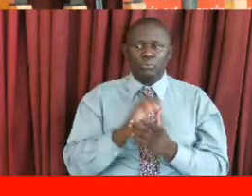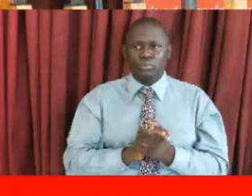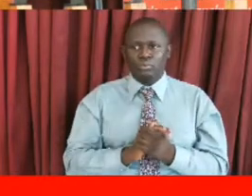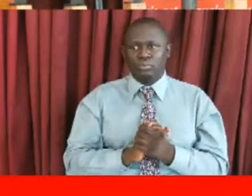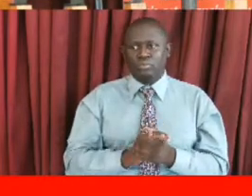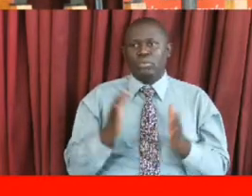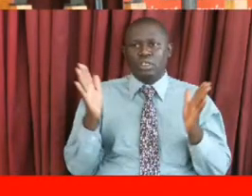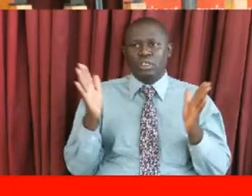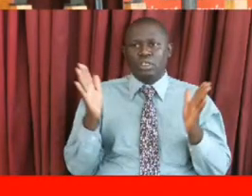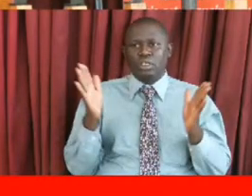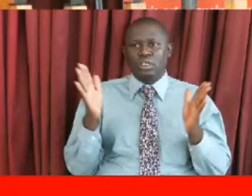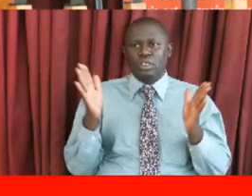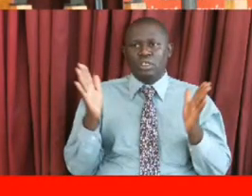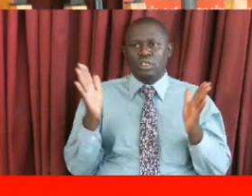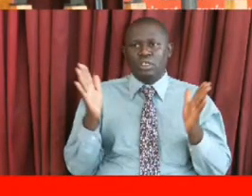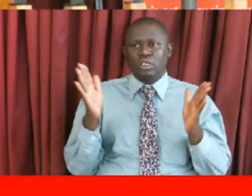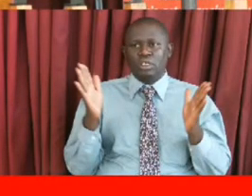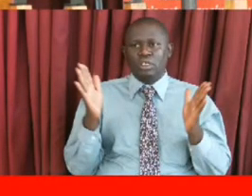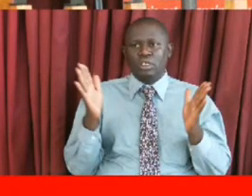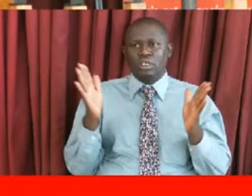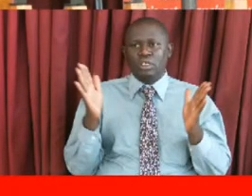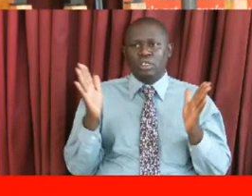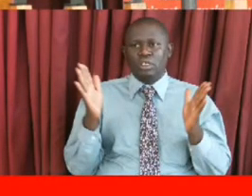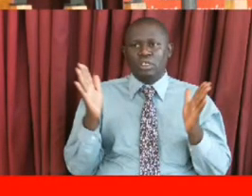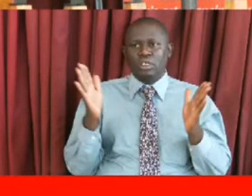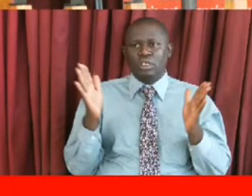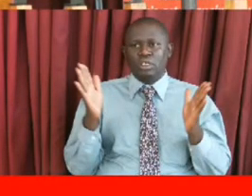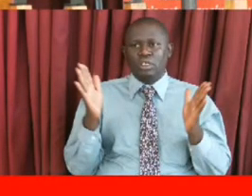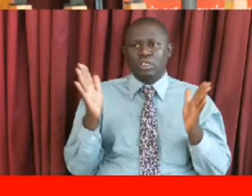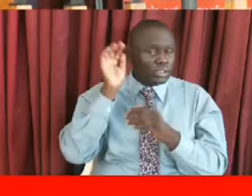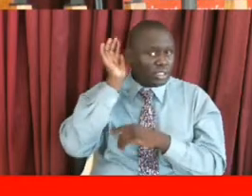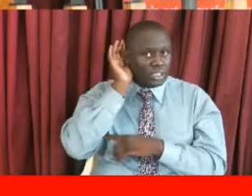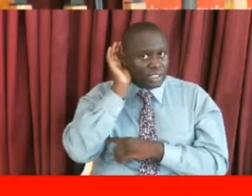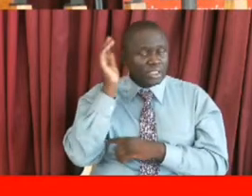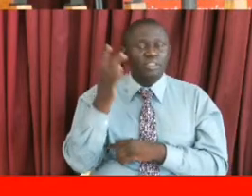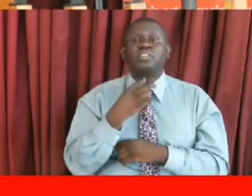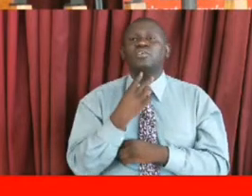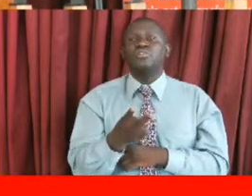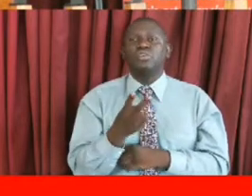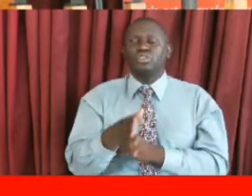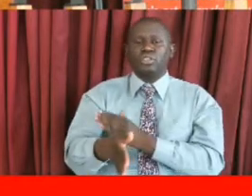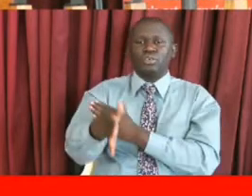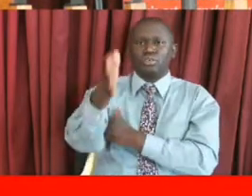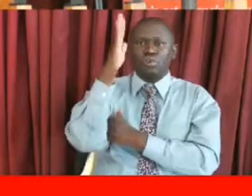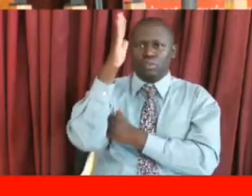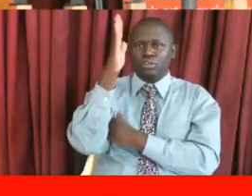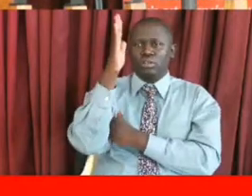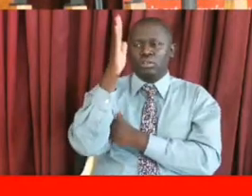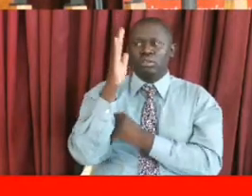and Adam knew when he hears the voice of God